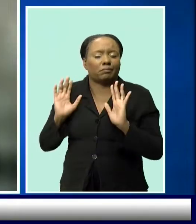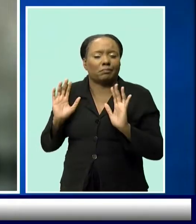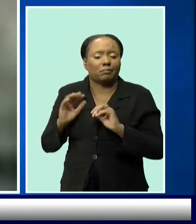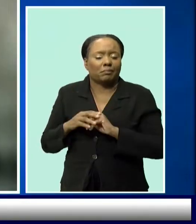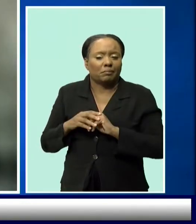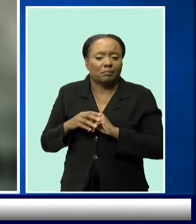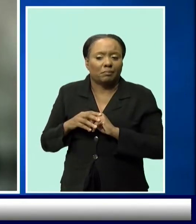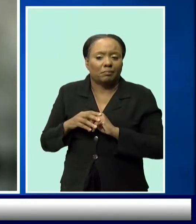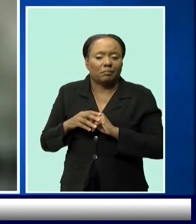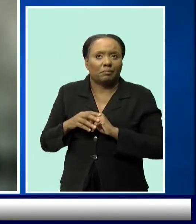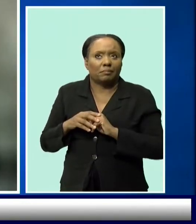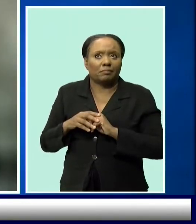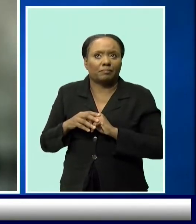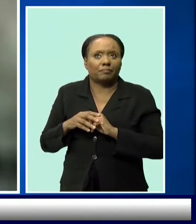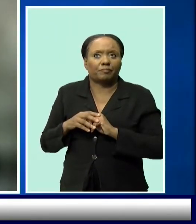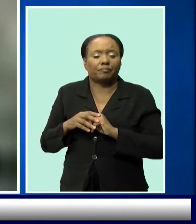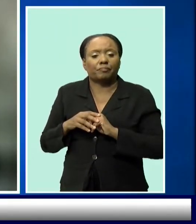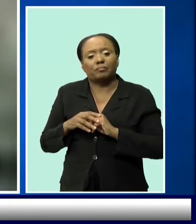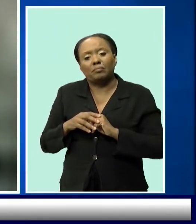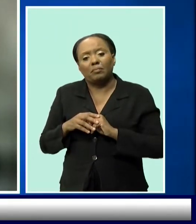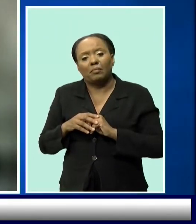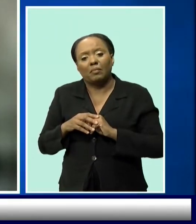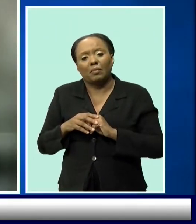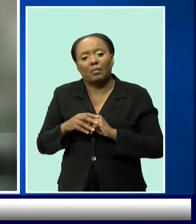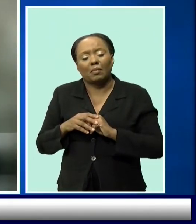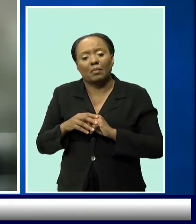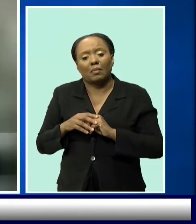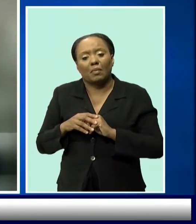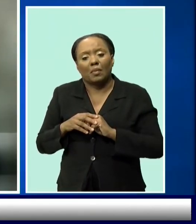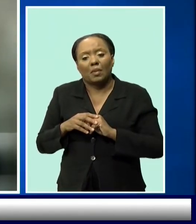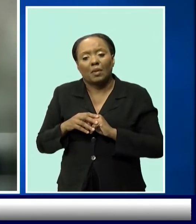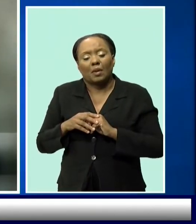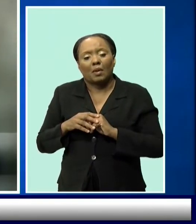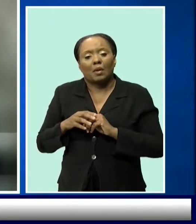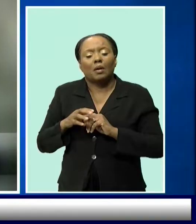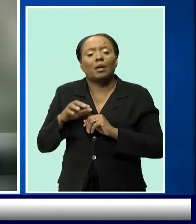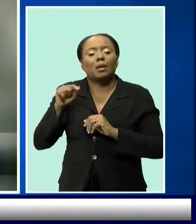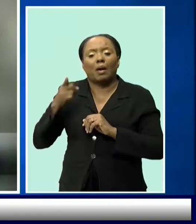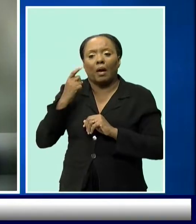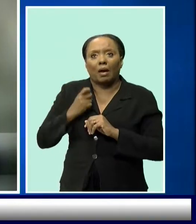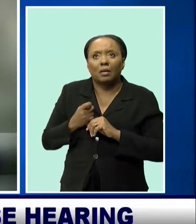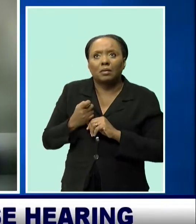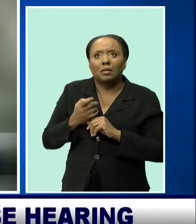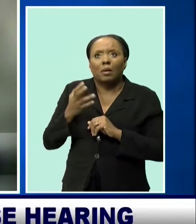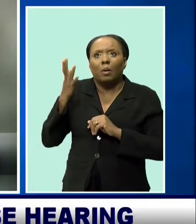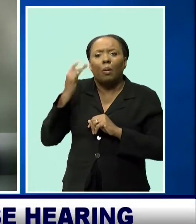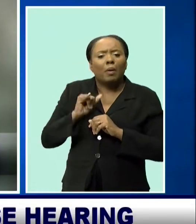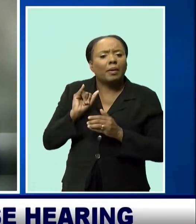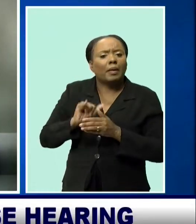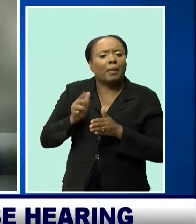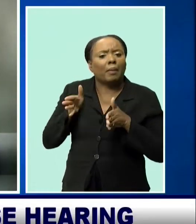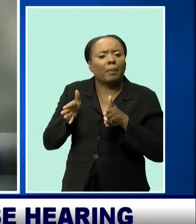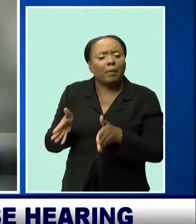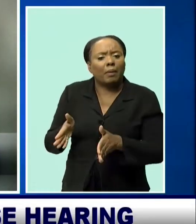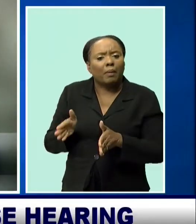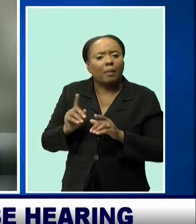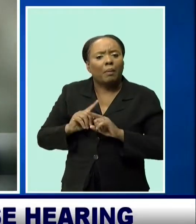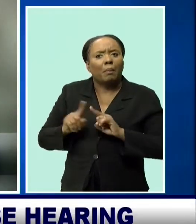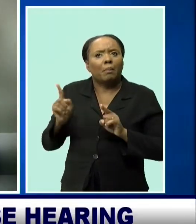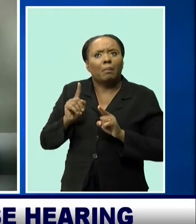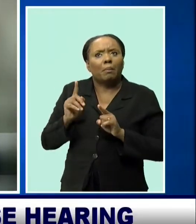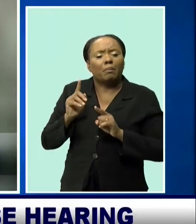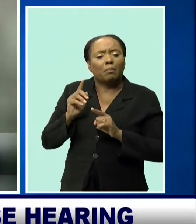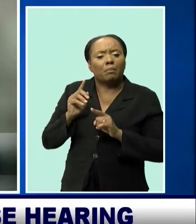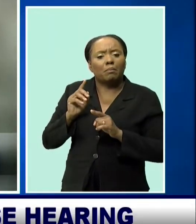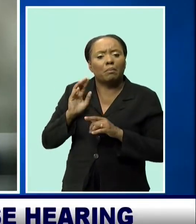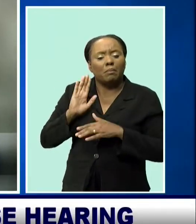time. So, and why is the spread so large? Well, it's so large because all the risk